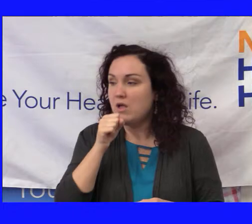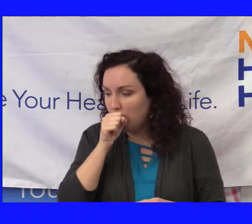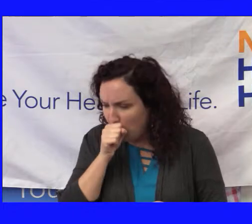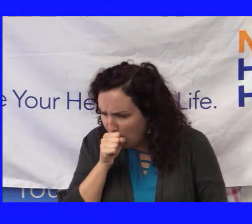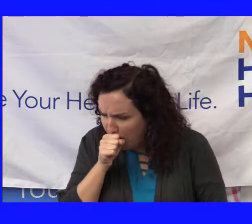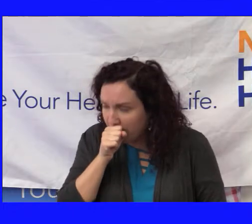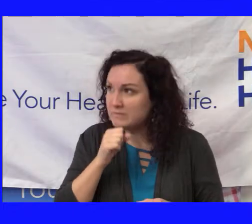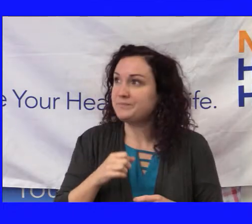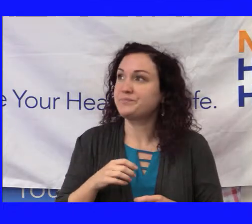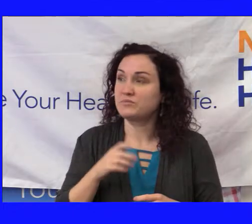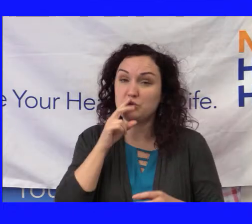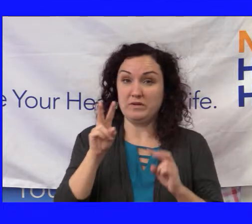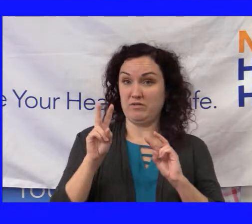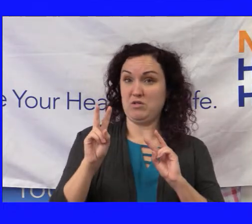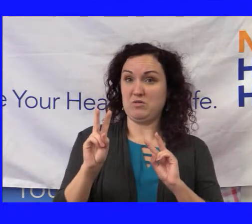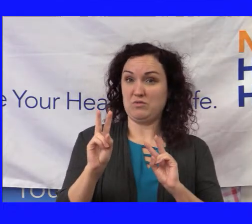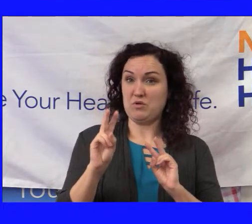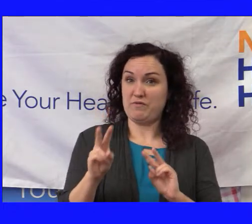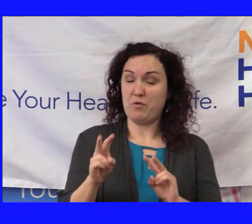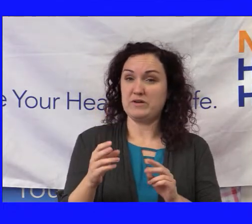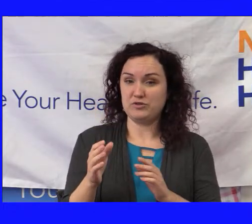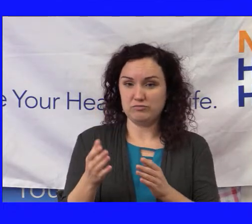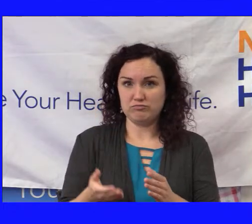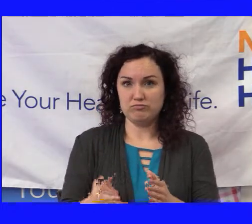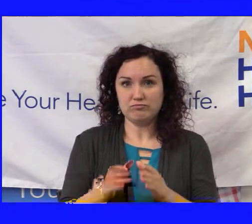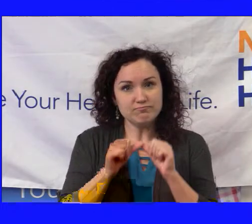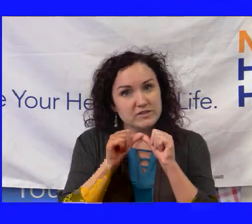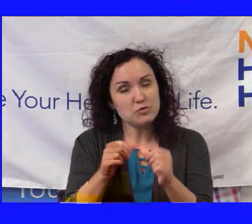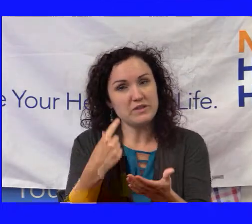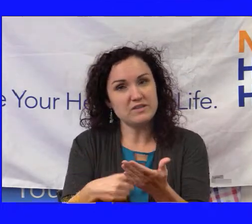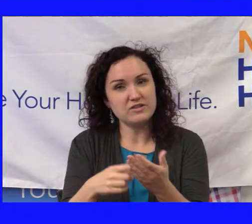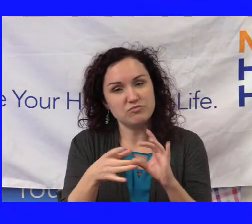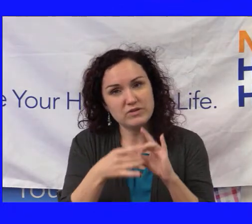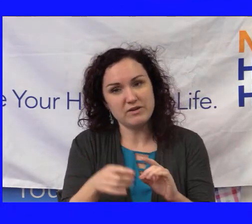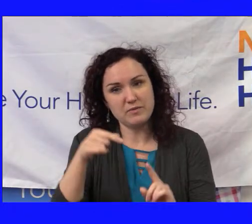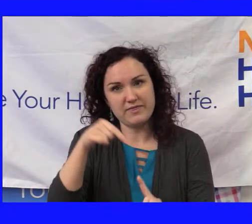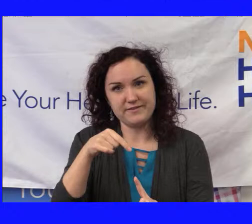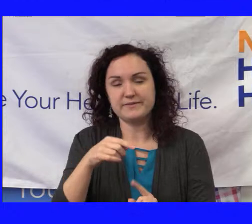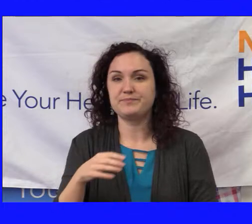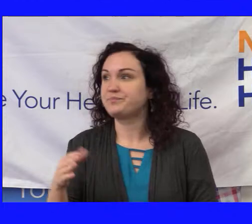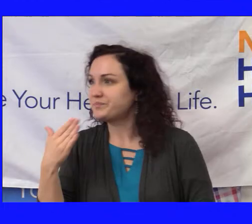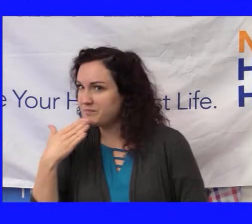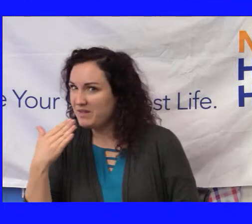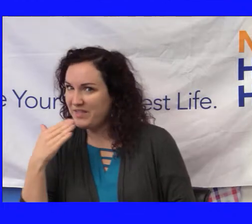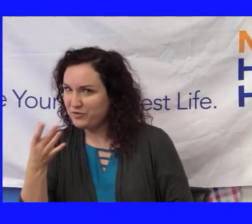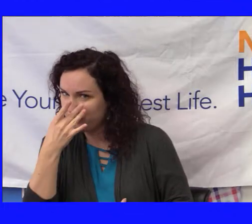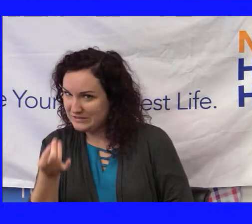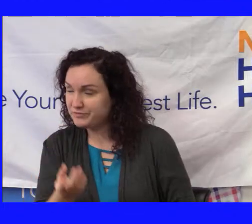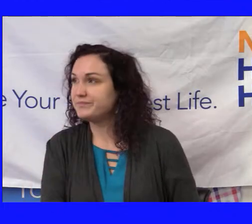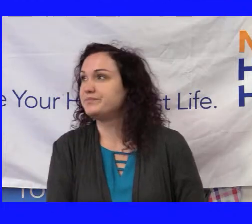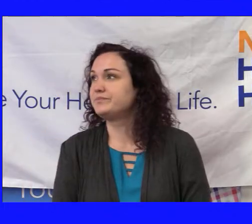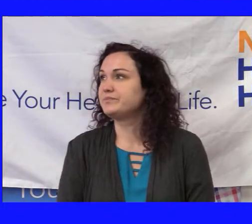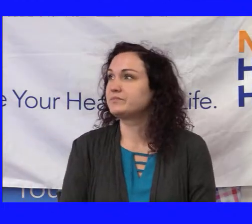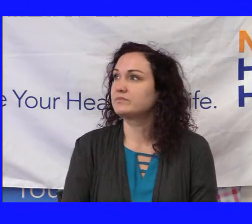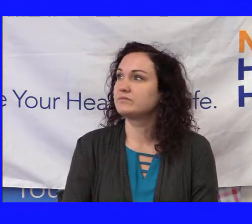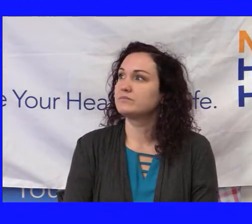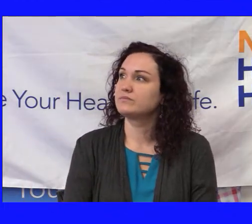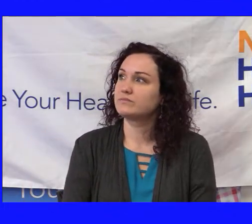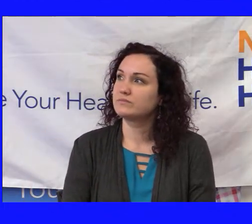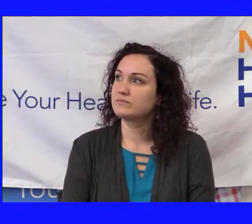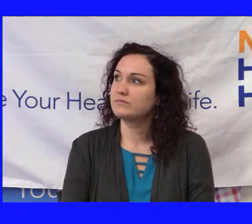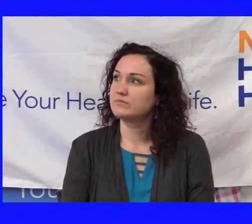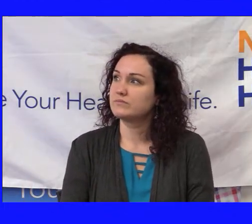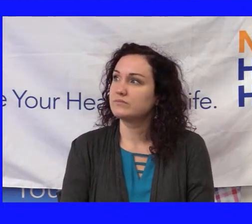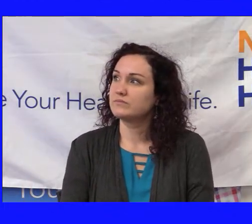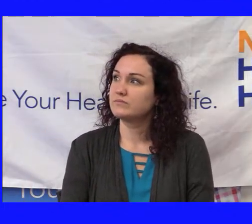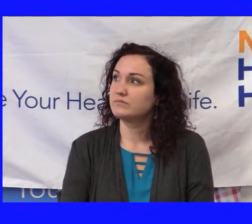look forward to having an ongoing discussion about this. Thank you very much, Mr. Chairman. You're welcome. Thank you for your interest. Thank you. Fanny, did you have